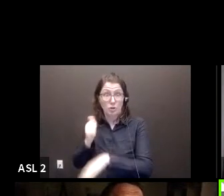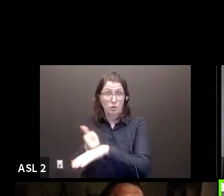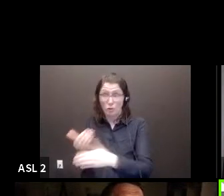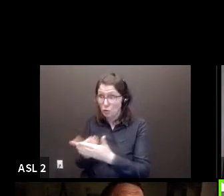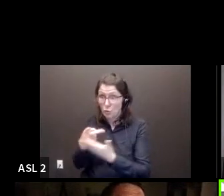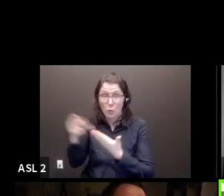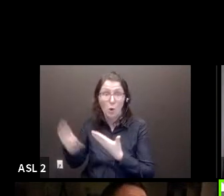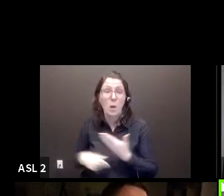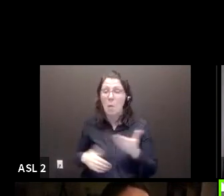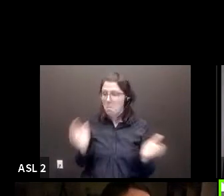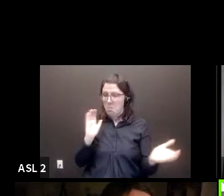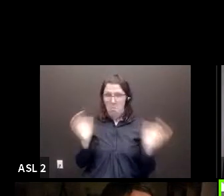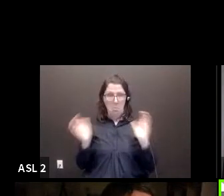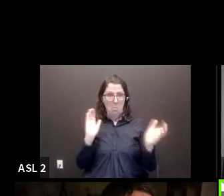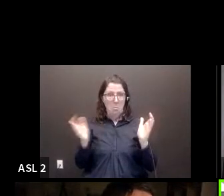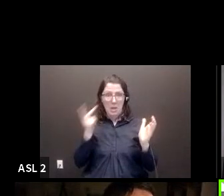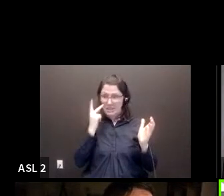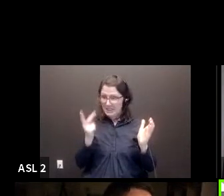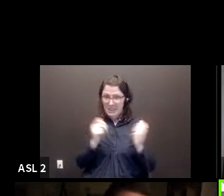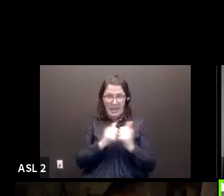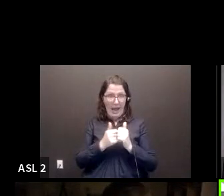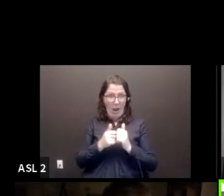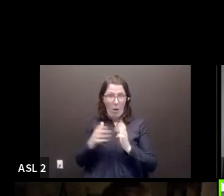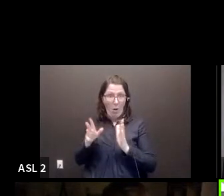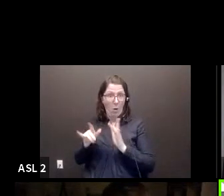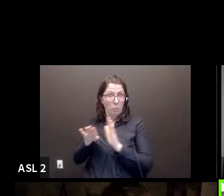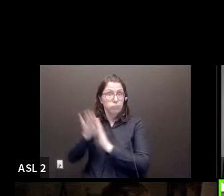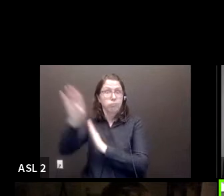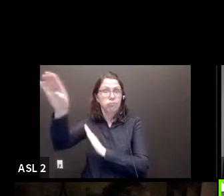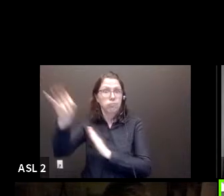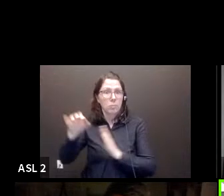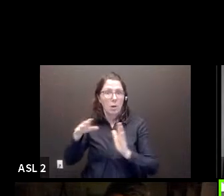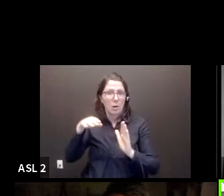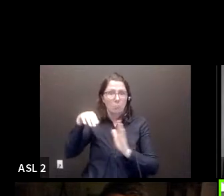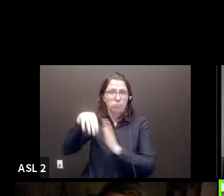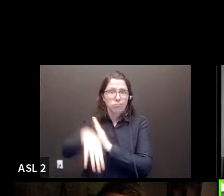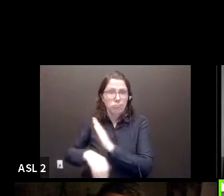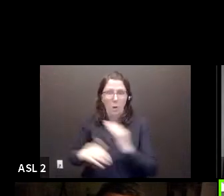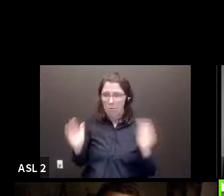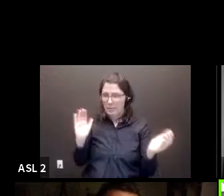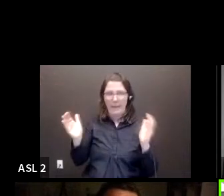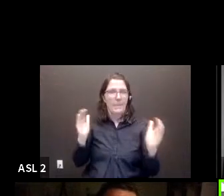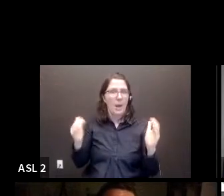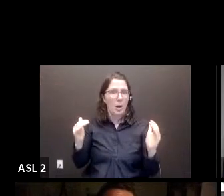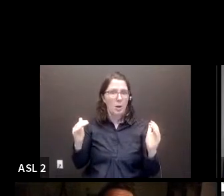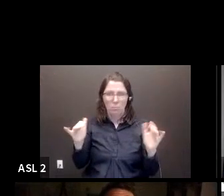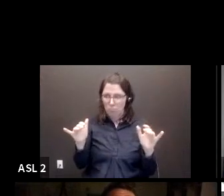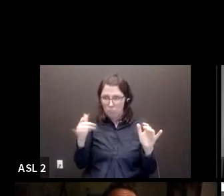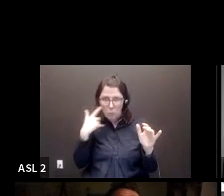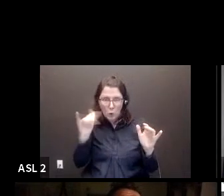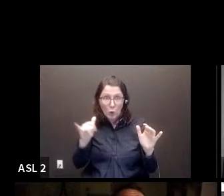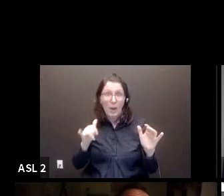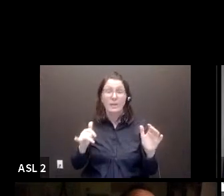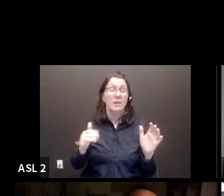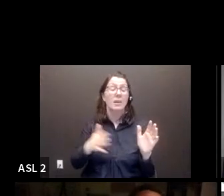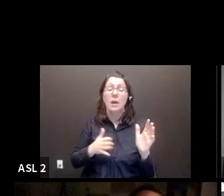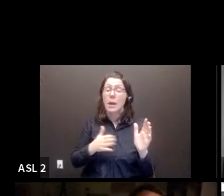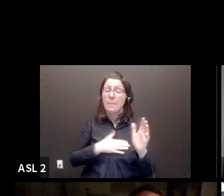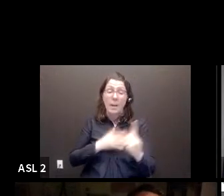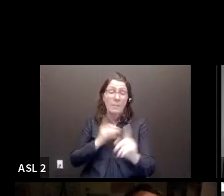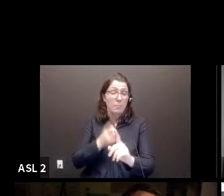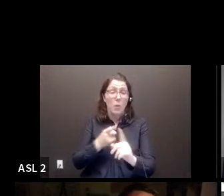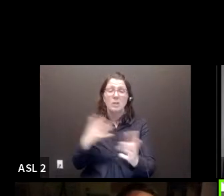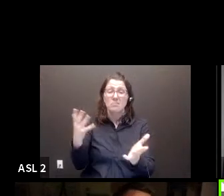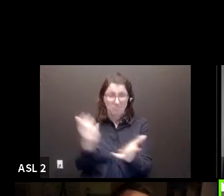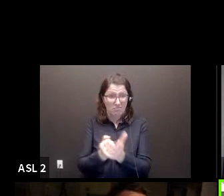so i think we're in agreement again when you come back to is let's do it if my understanding is correct and my